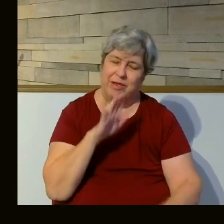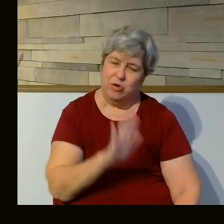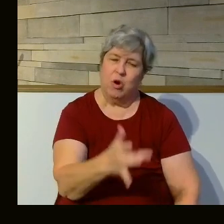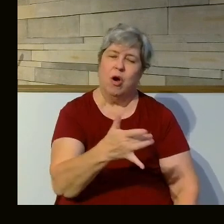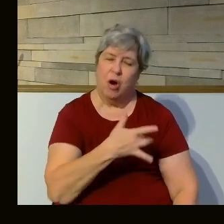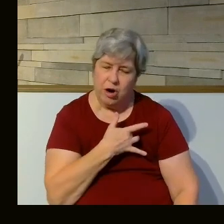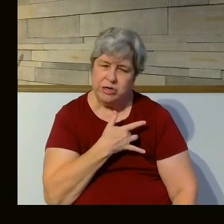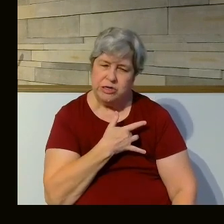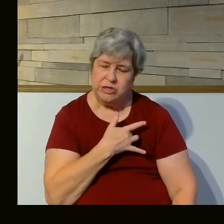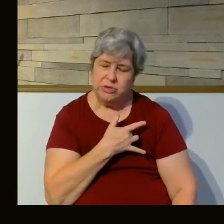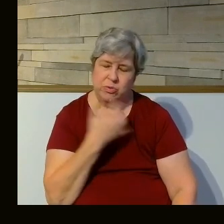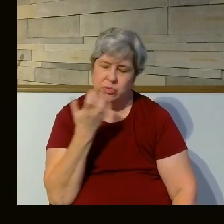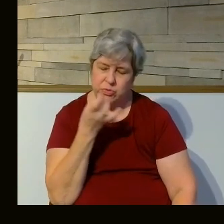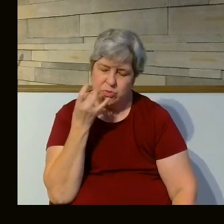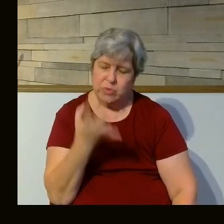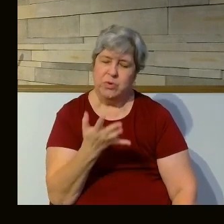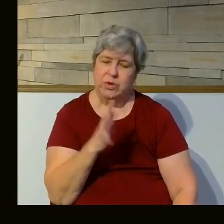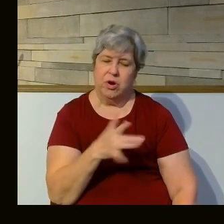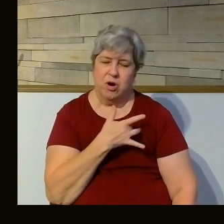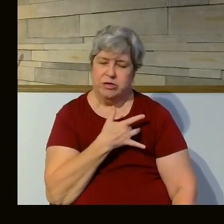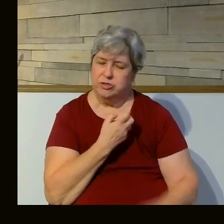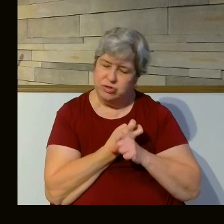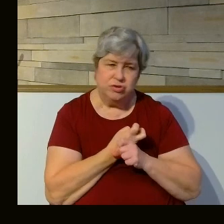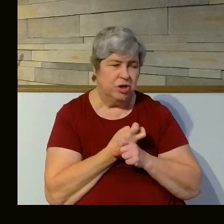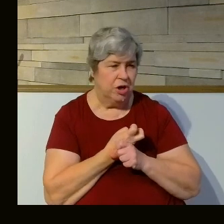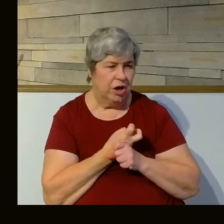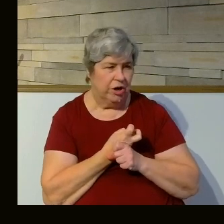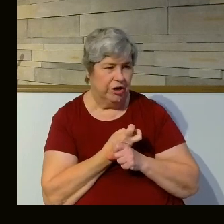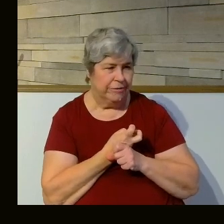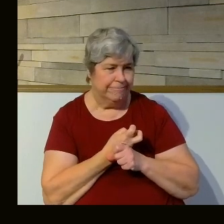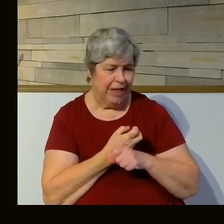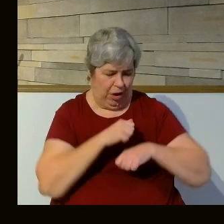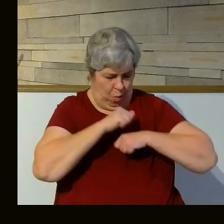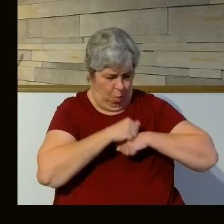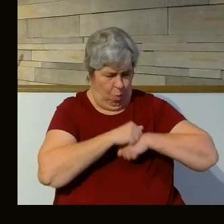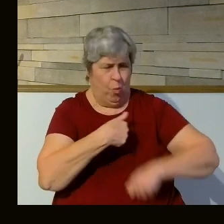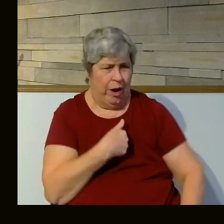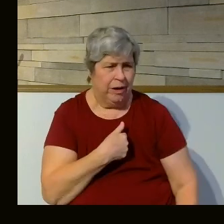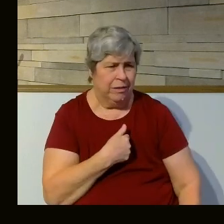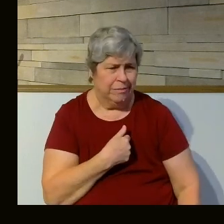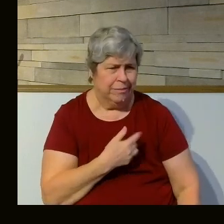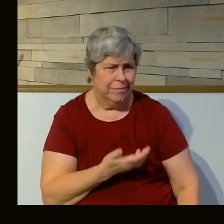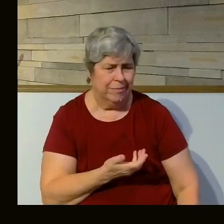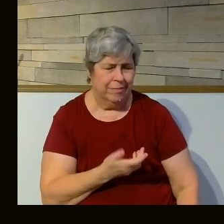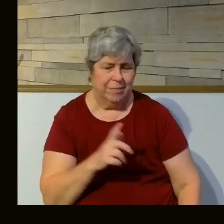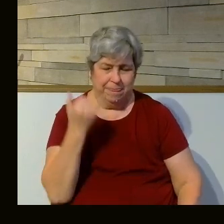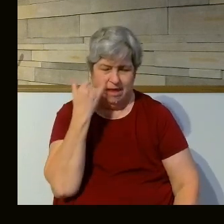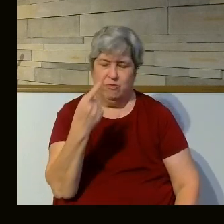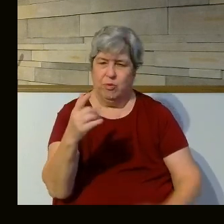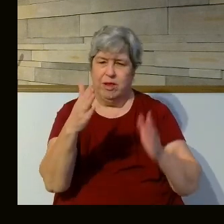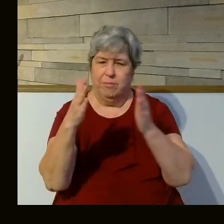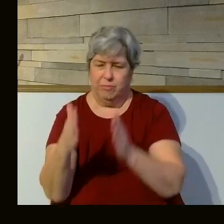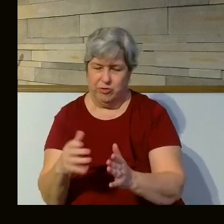are hard-hearted. Your hearts were hard is what he says in chapter 19 of Matthew. And folks, when one party